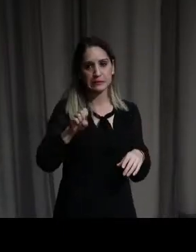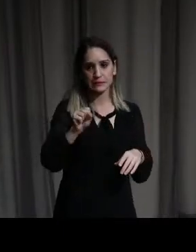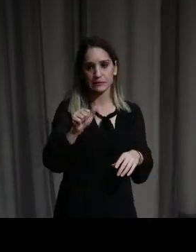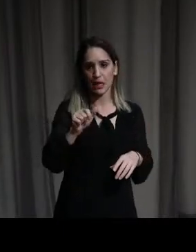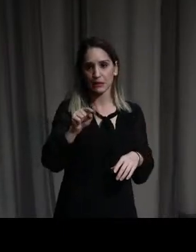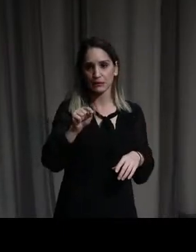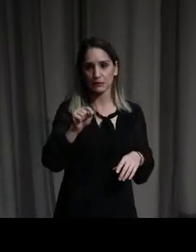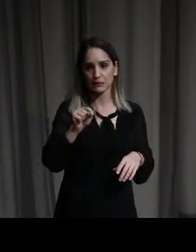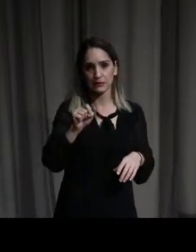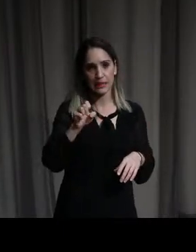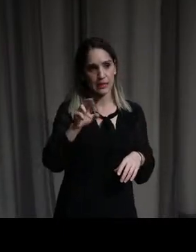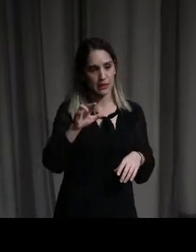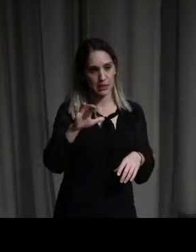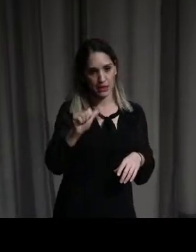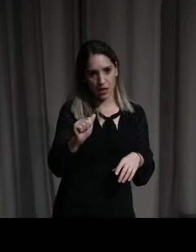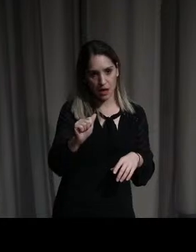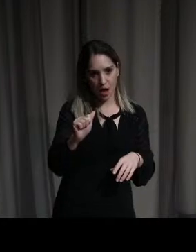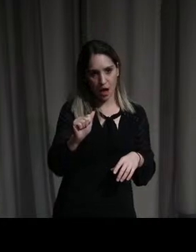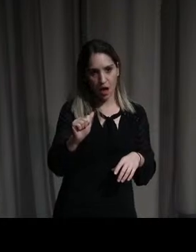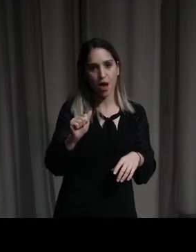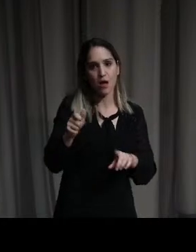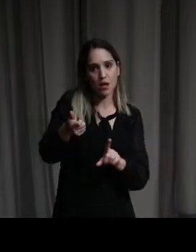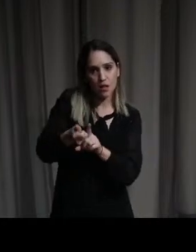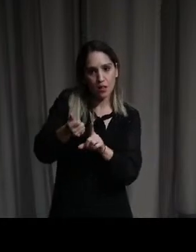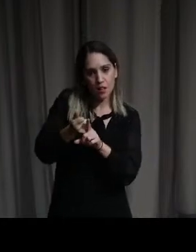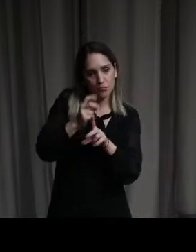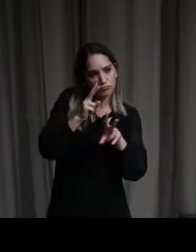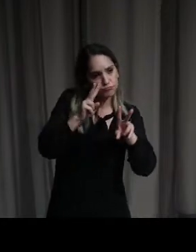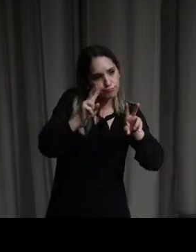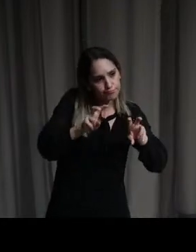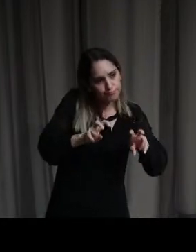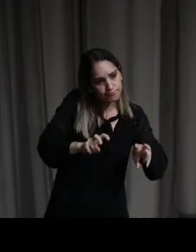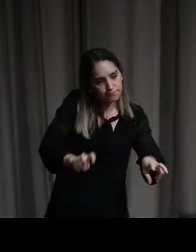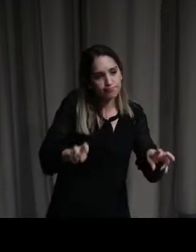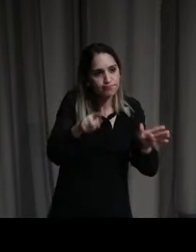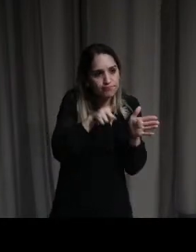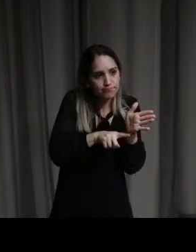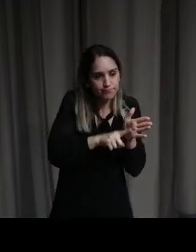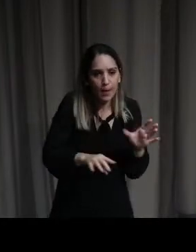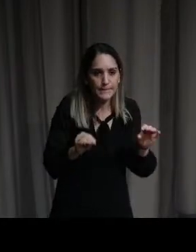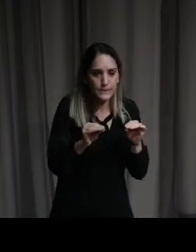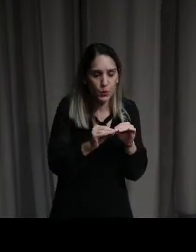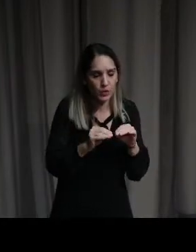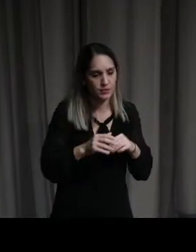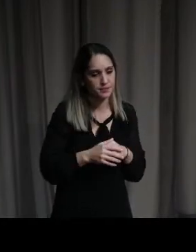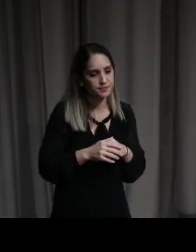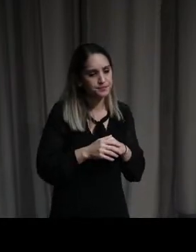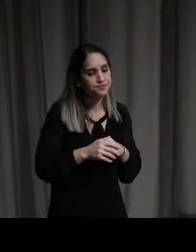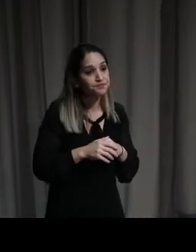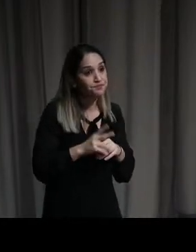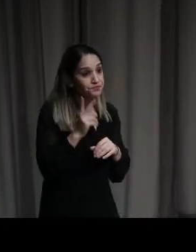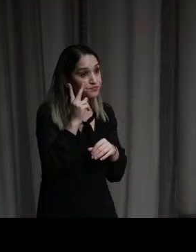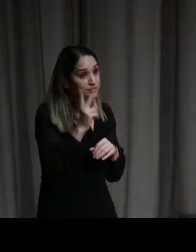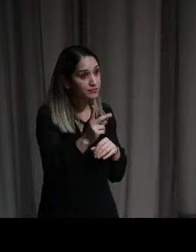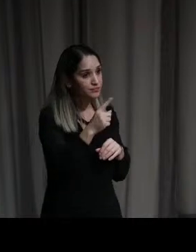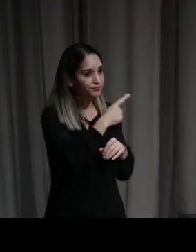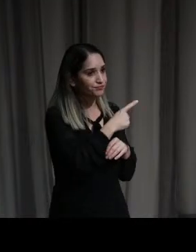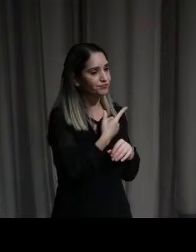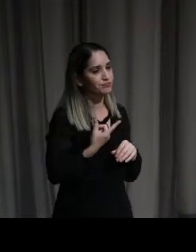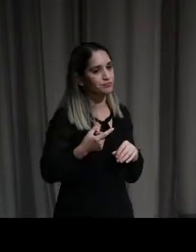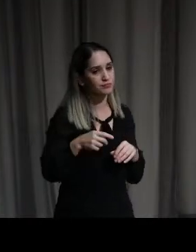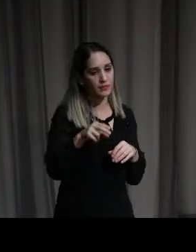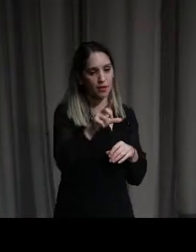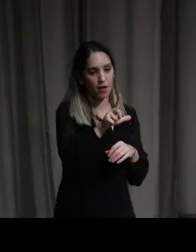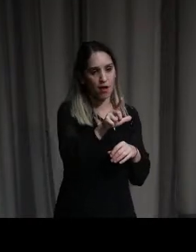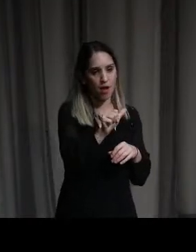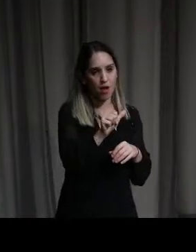also explore the Santeria religion. And also, I think if you look at La Naranja, maybe even El Descanso, you